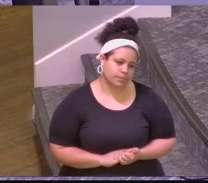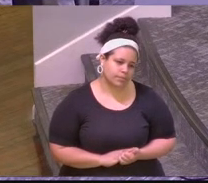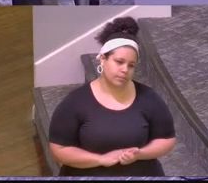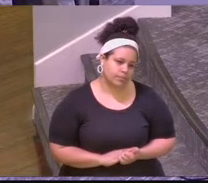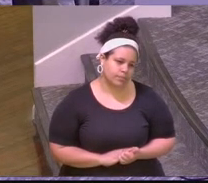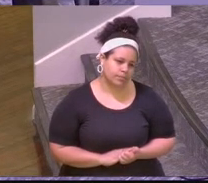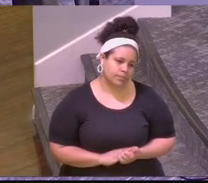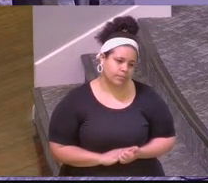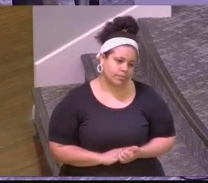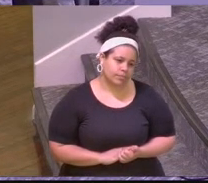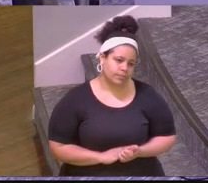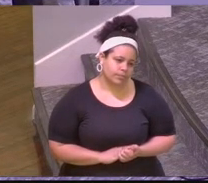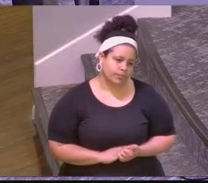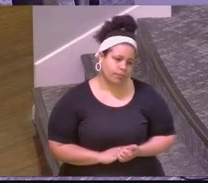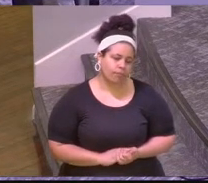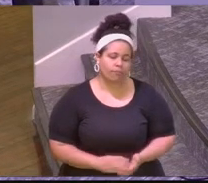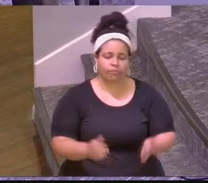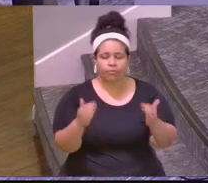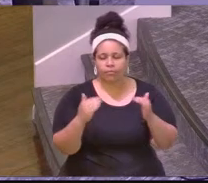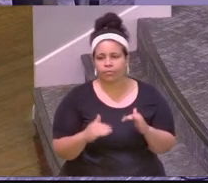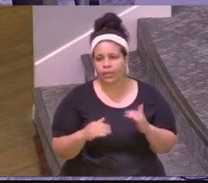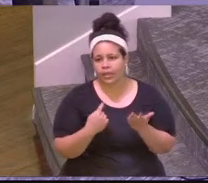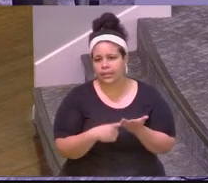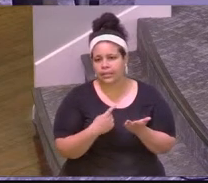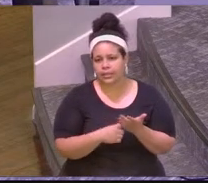on West Broad.